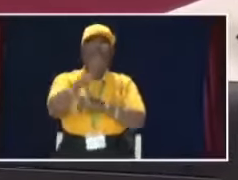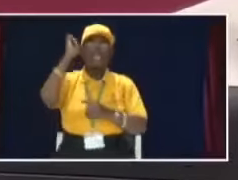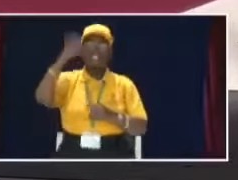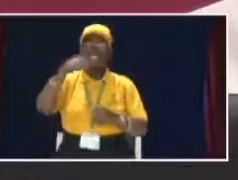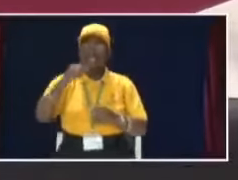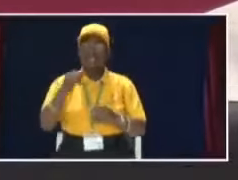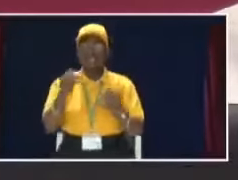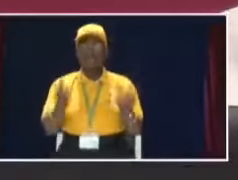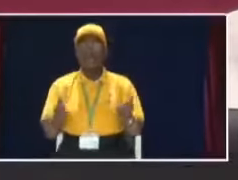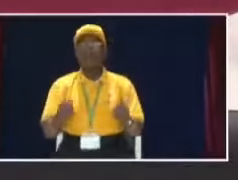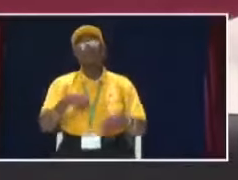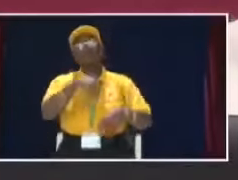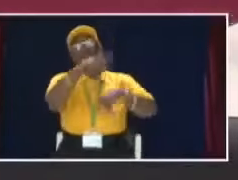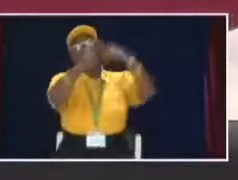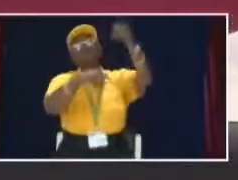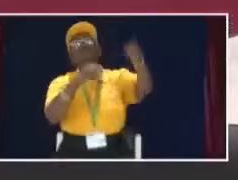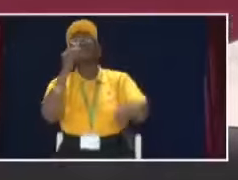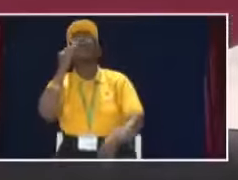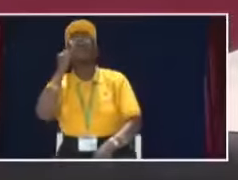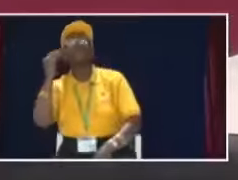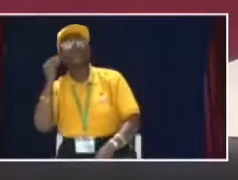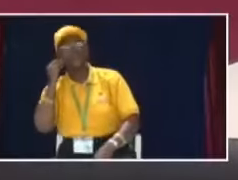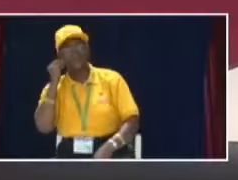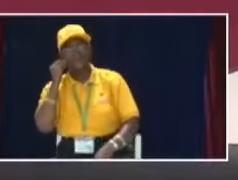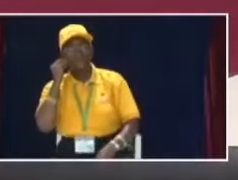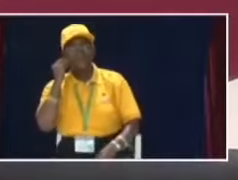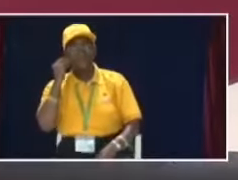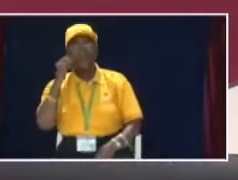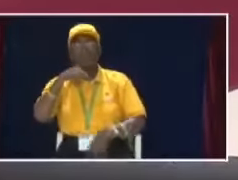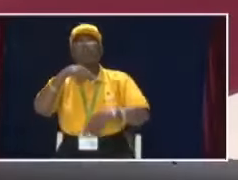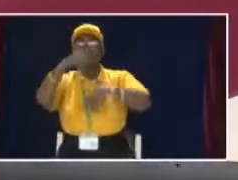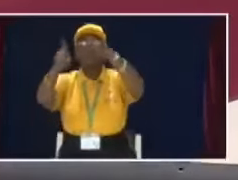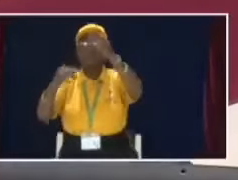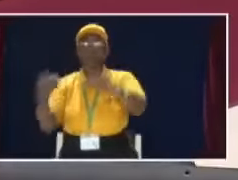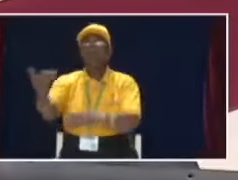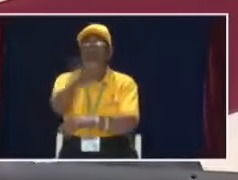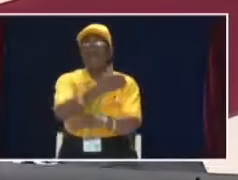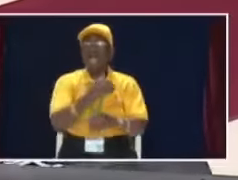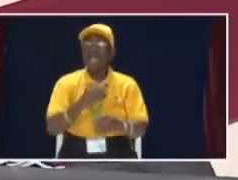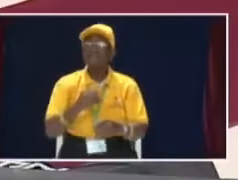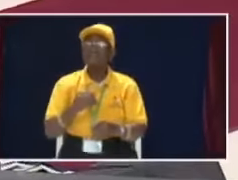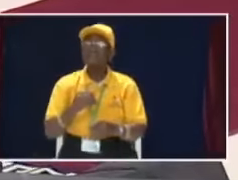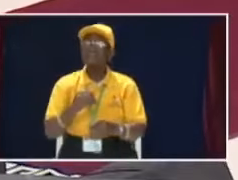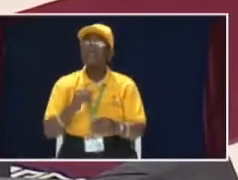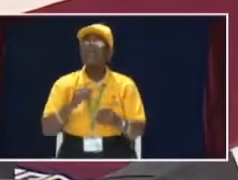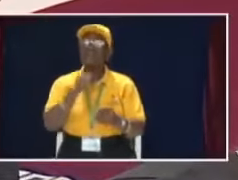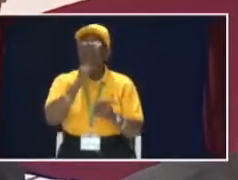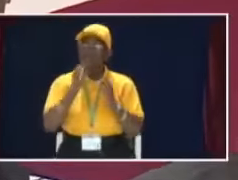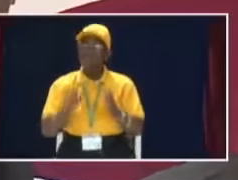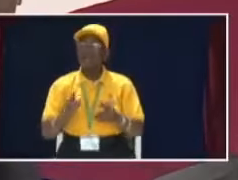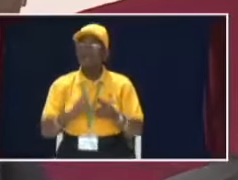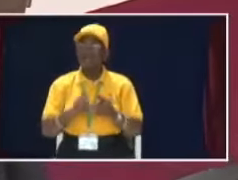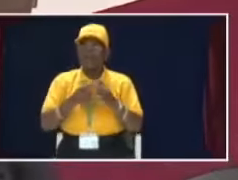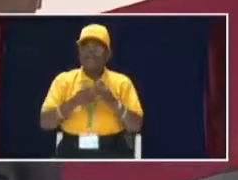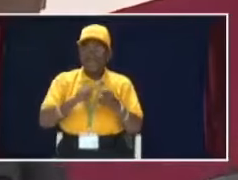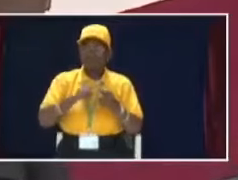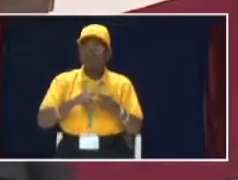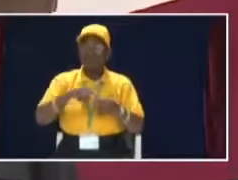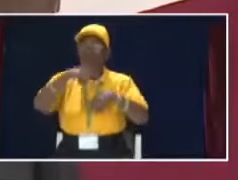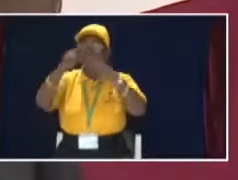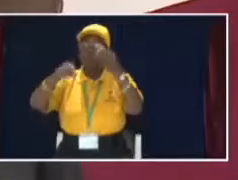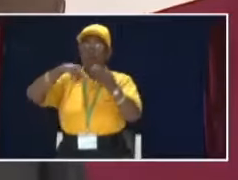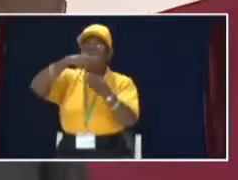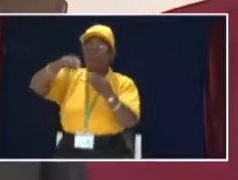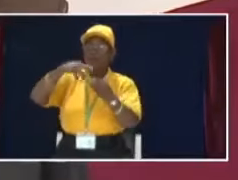go home. Go and get the elders to begin to go around and strengthen